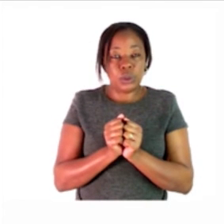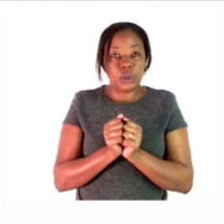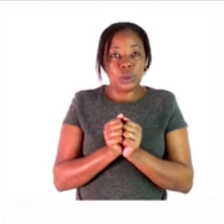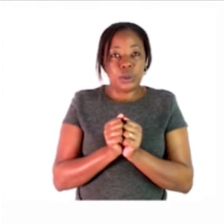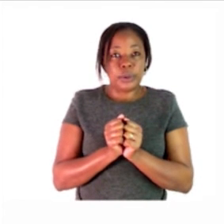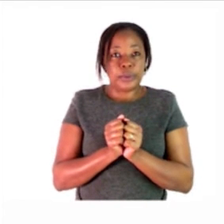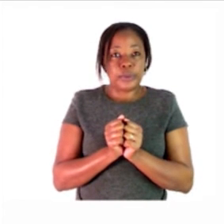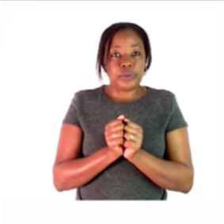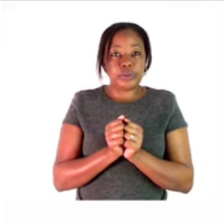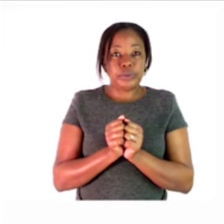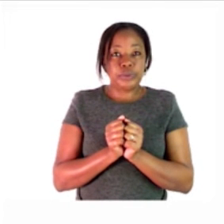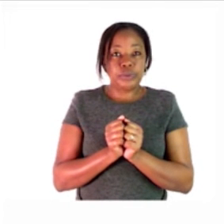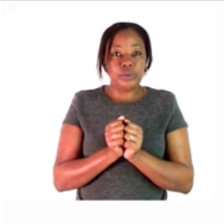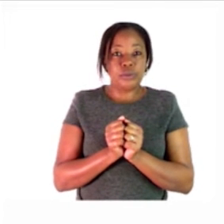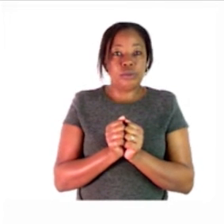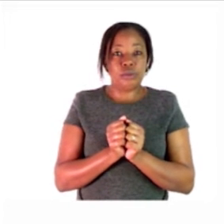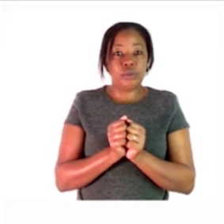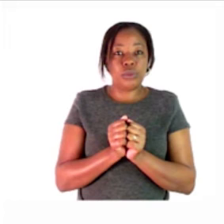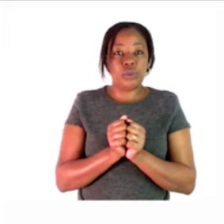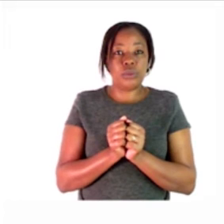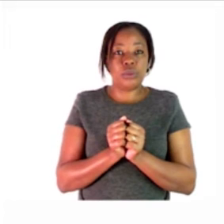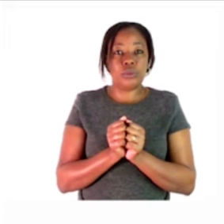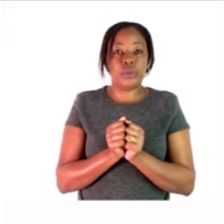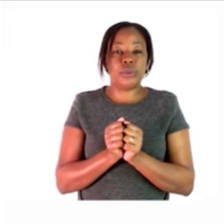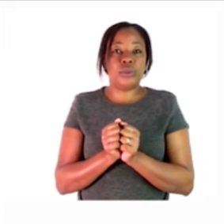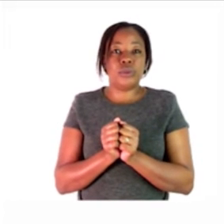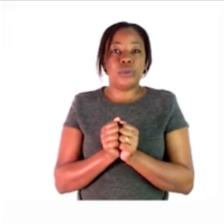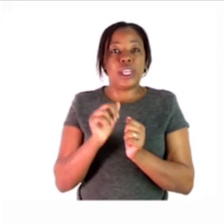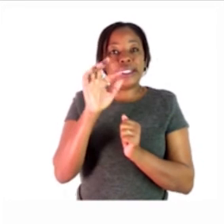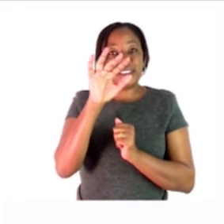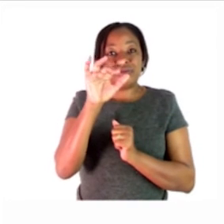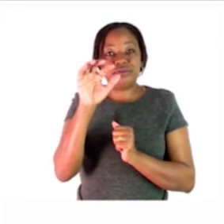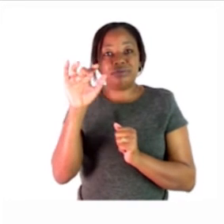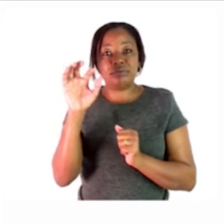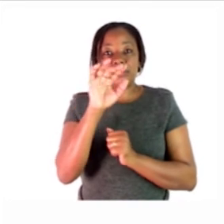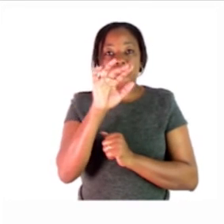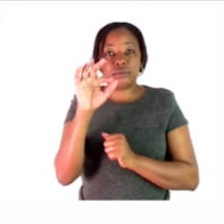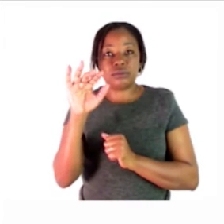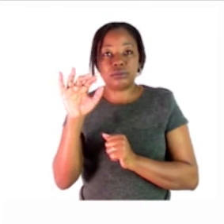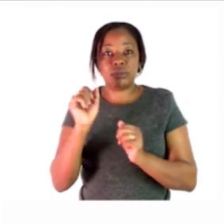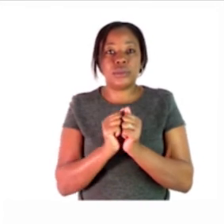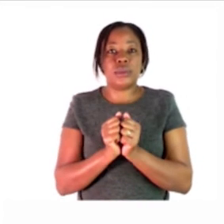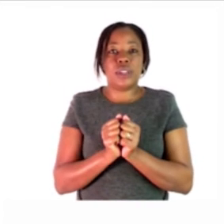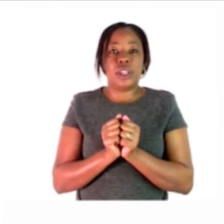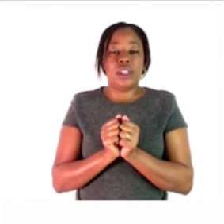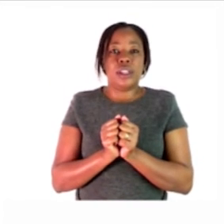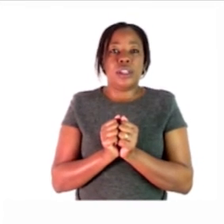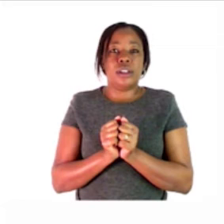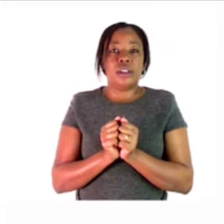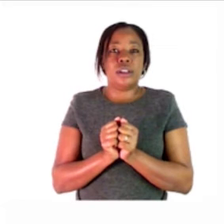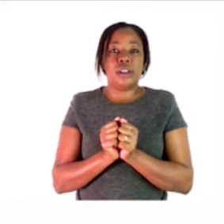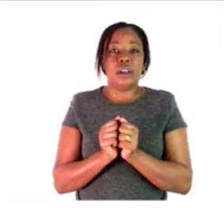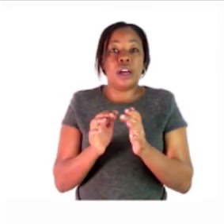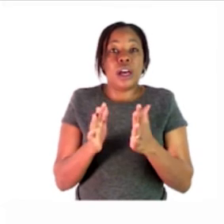and listen to them. How do they sound? If they are long vowels, we pull it when we read it.